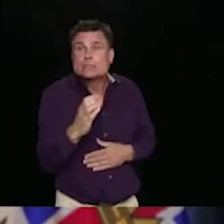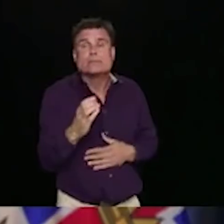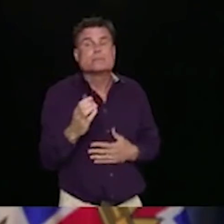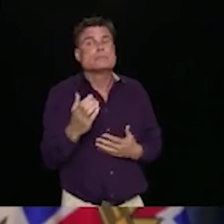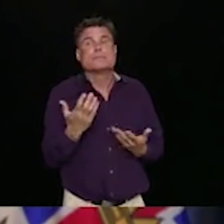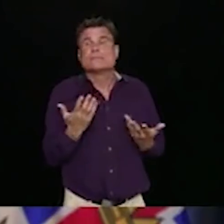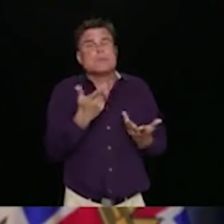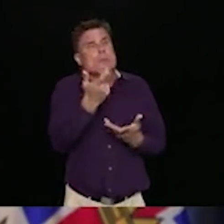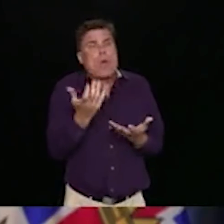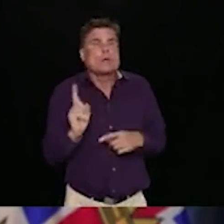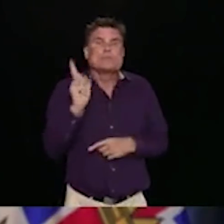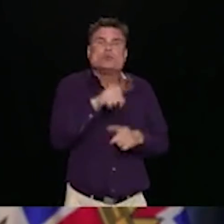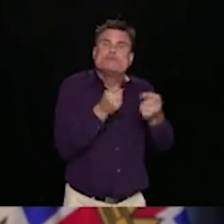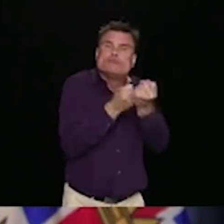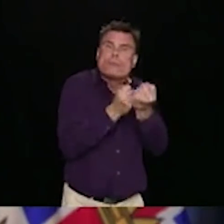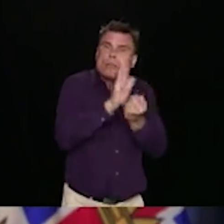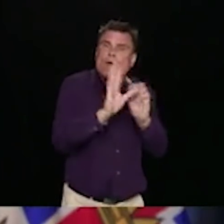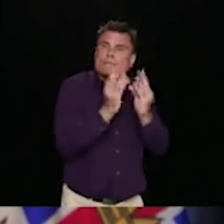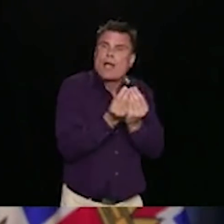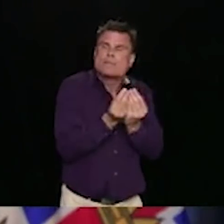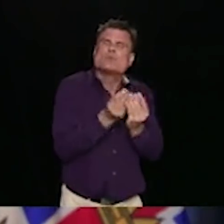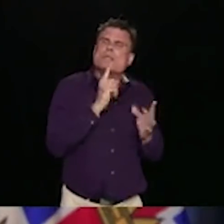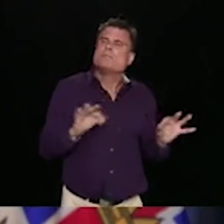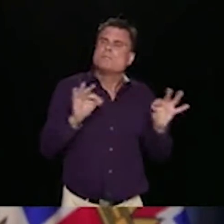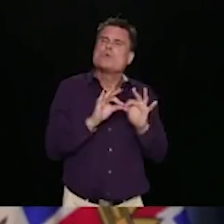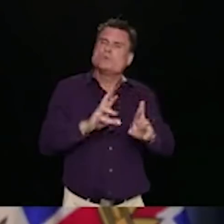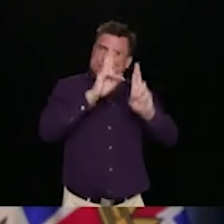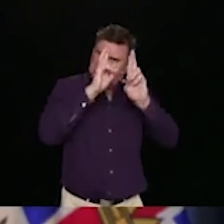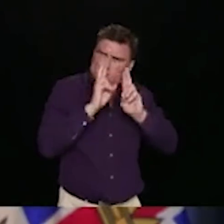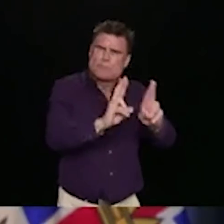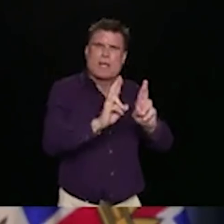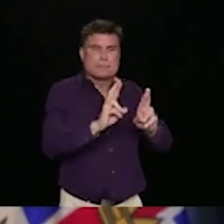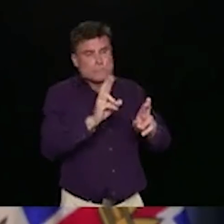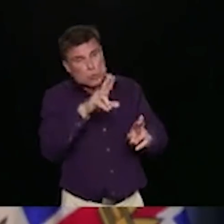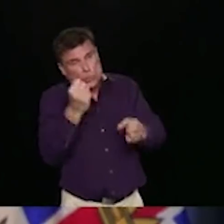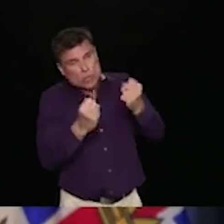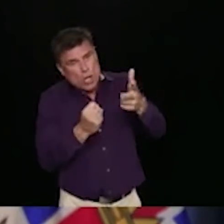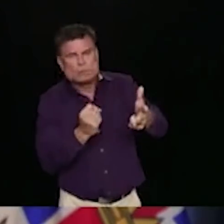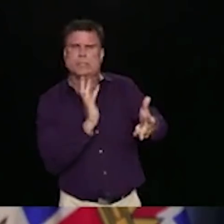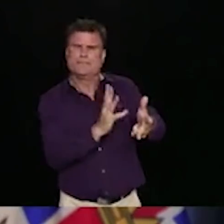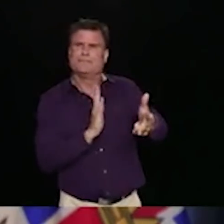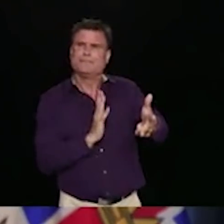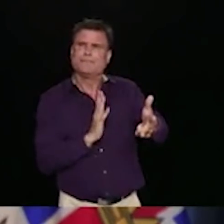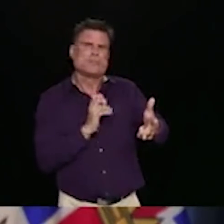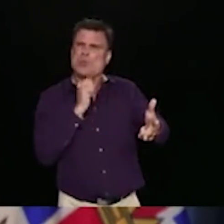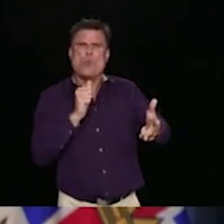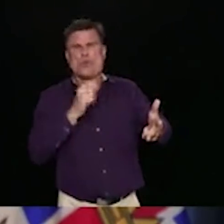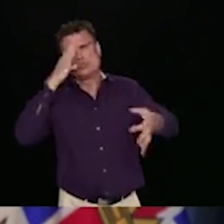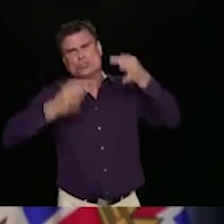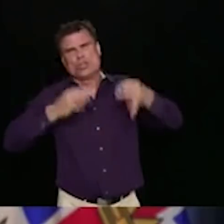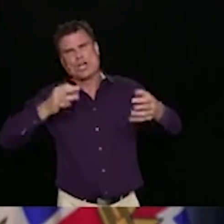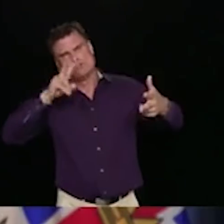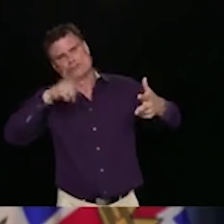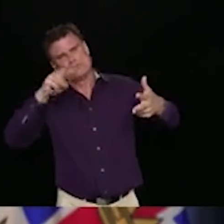everybody with kindness and with respect. We do not know everybody's story, and I think we need to pay attention to the fact that